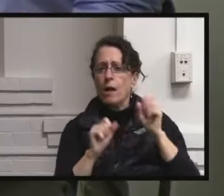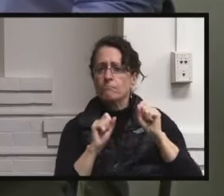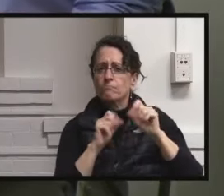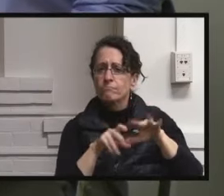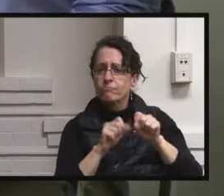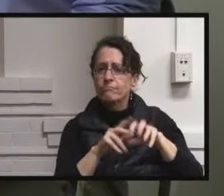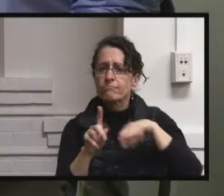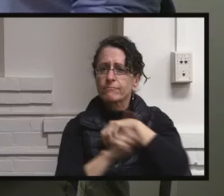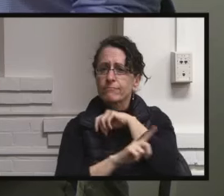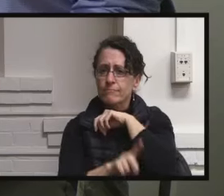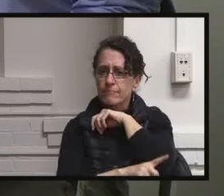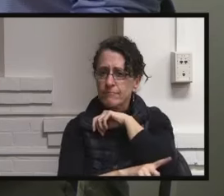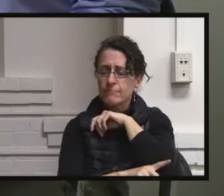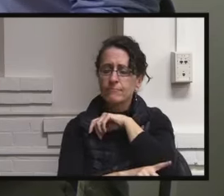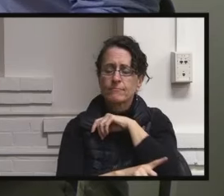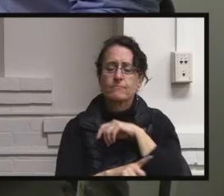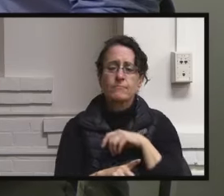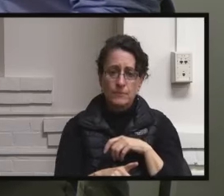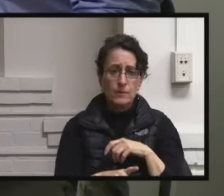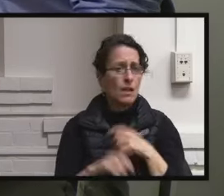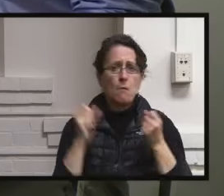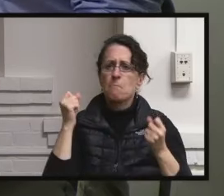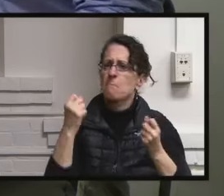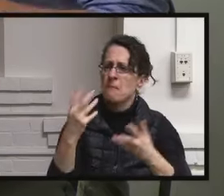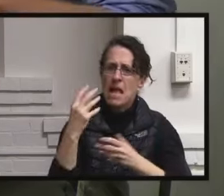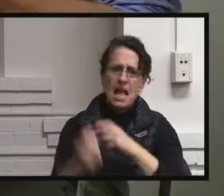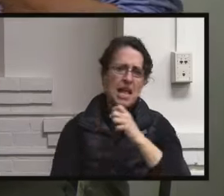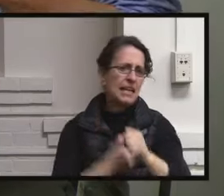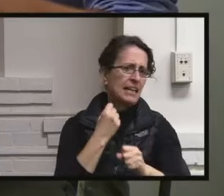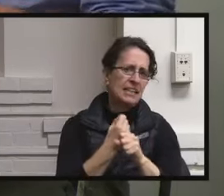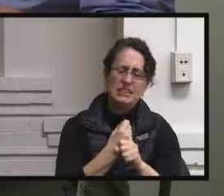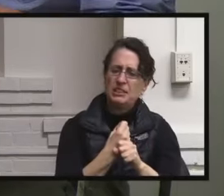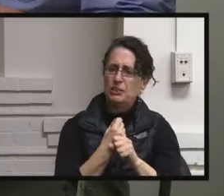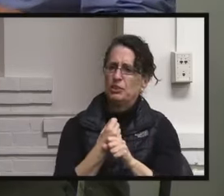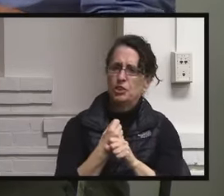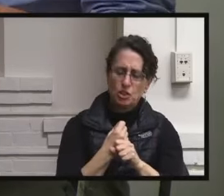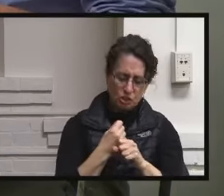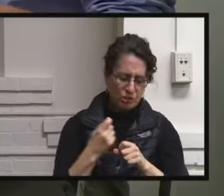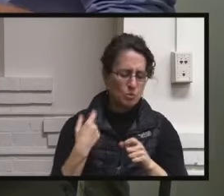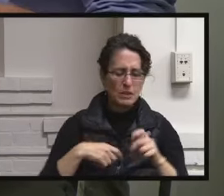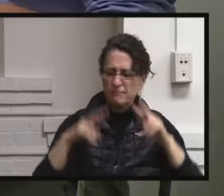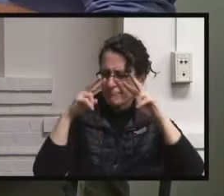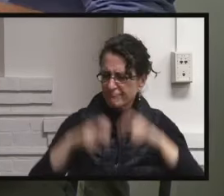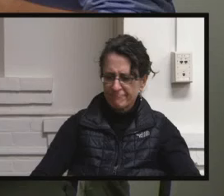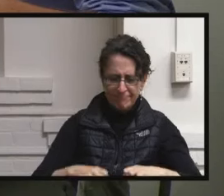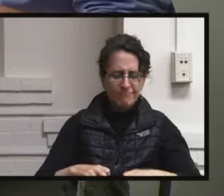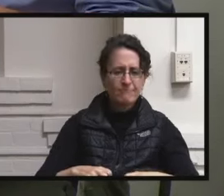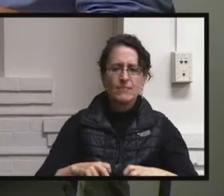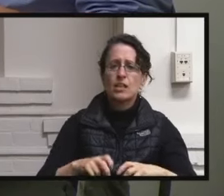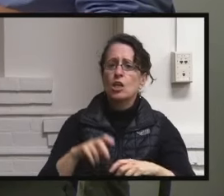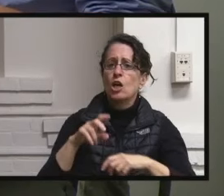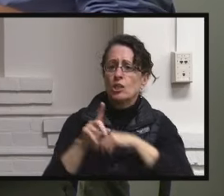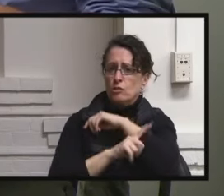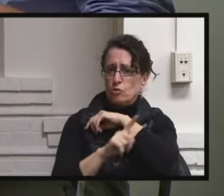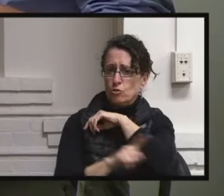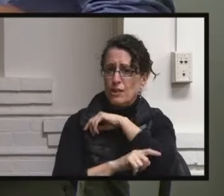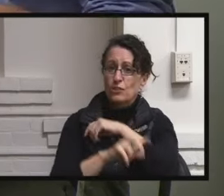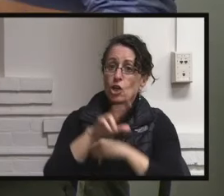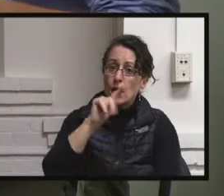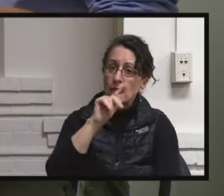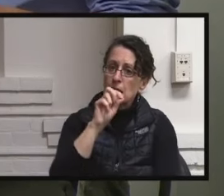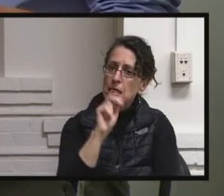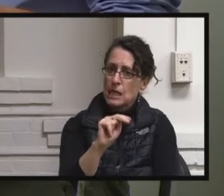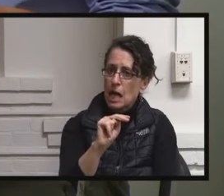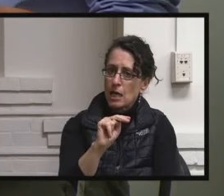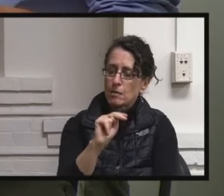We have been collecting data for years now on the tonnages of rubbish collected curbside,